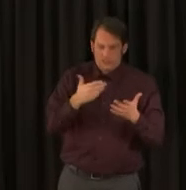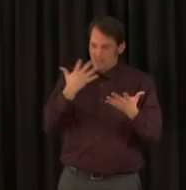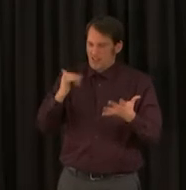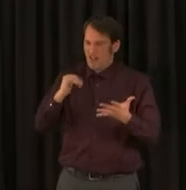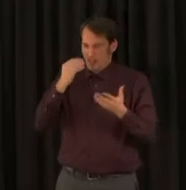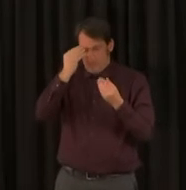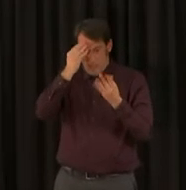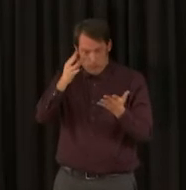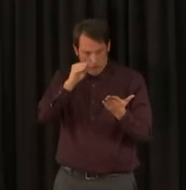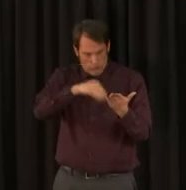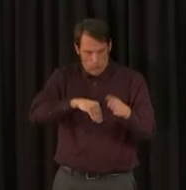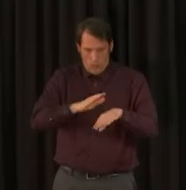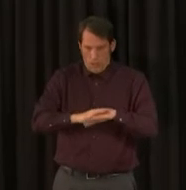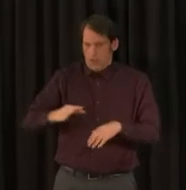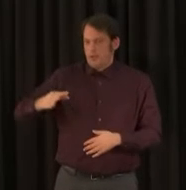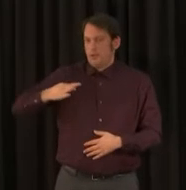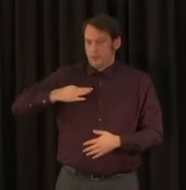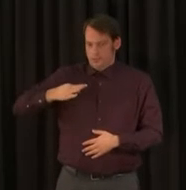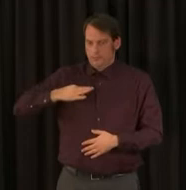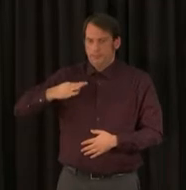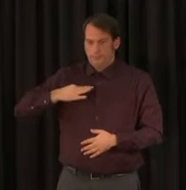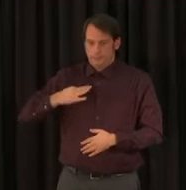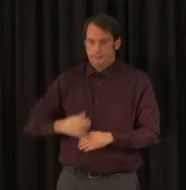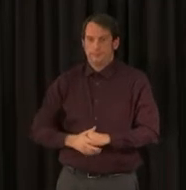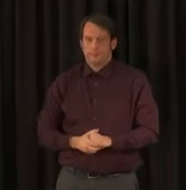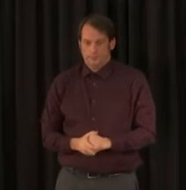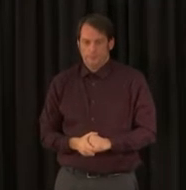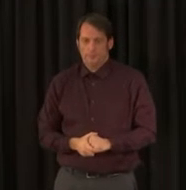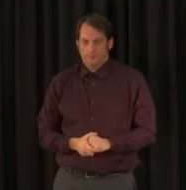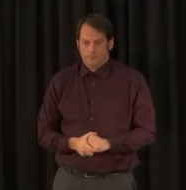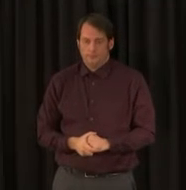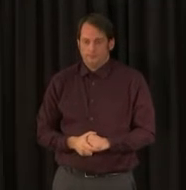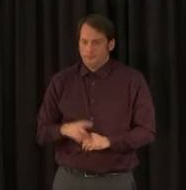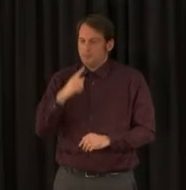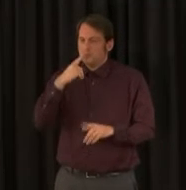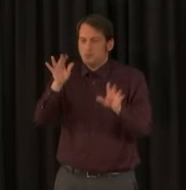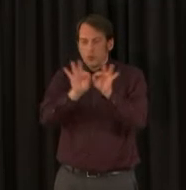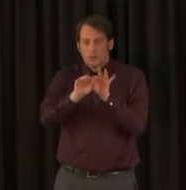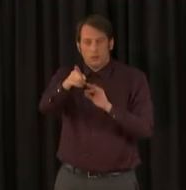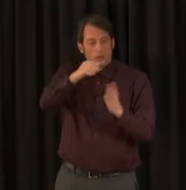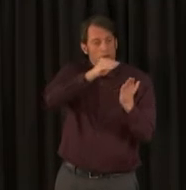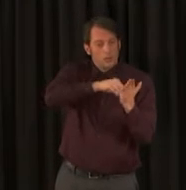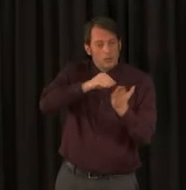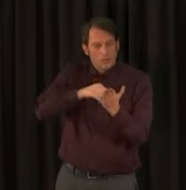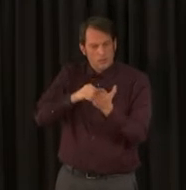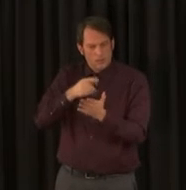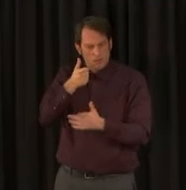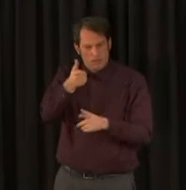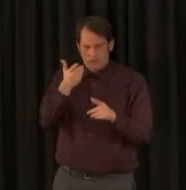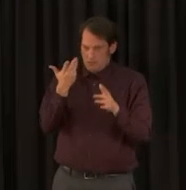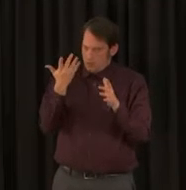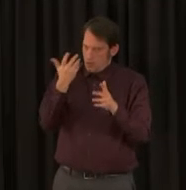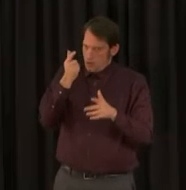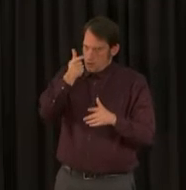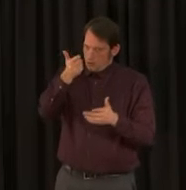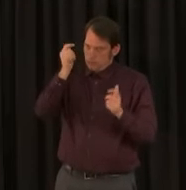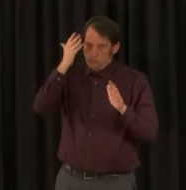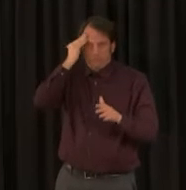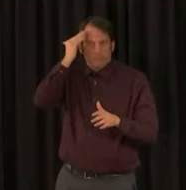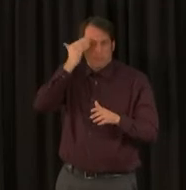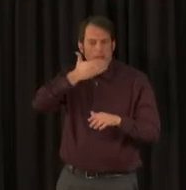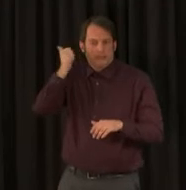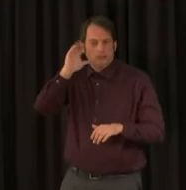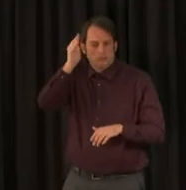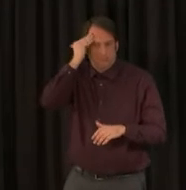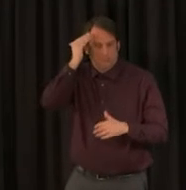that application is true to the best of your knowledge, and then you go ahead and send that in to the